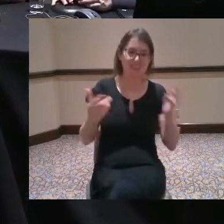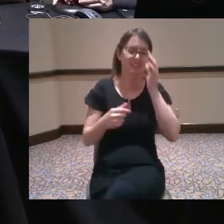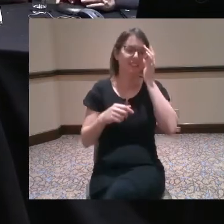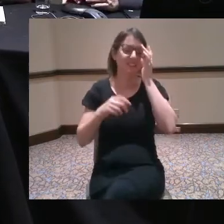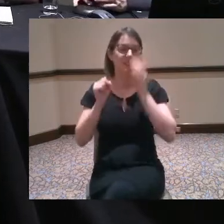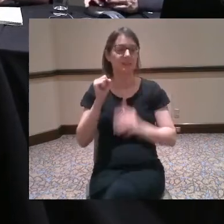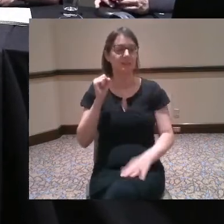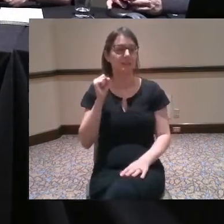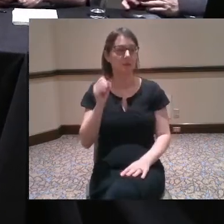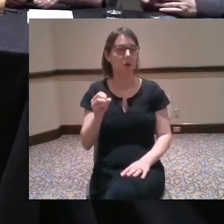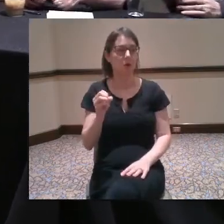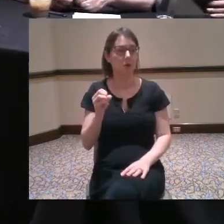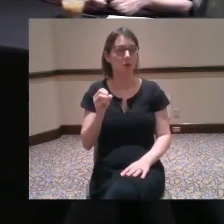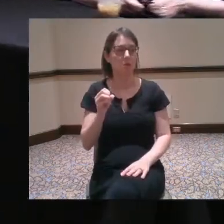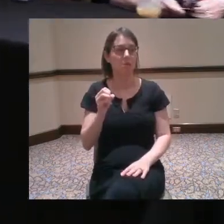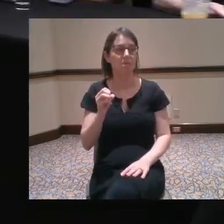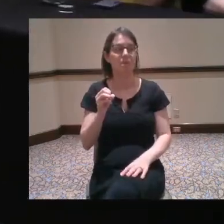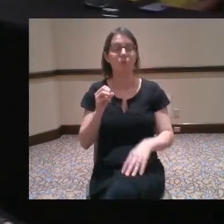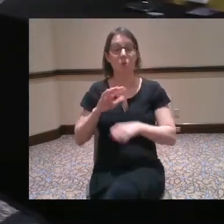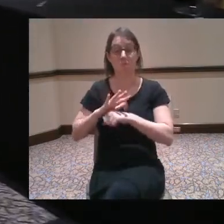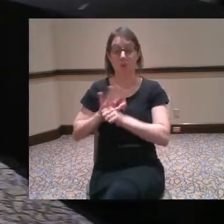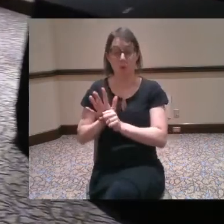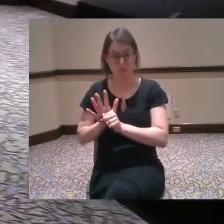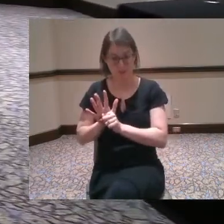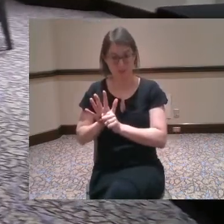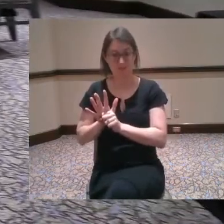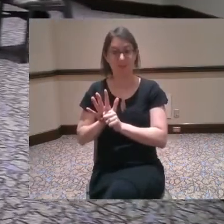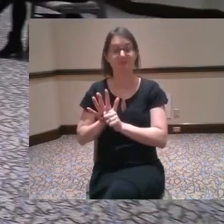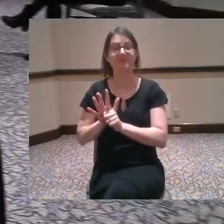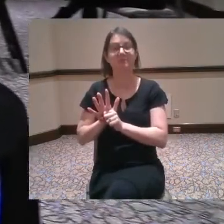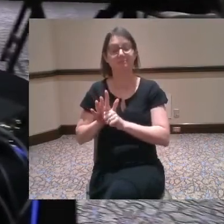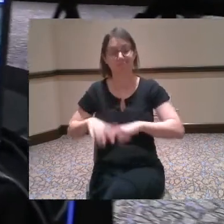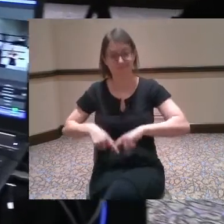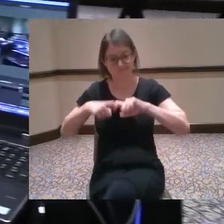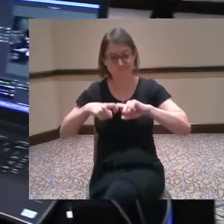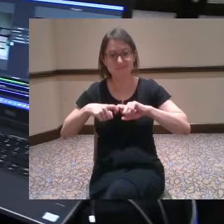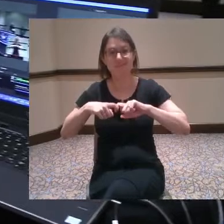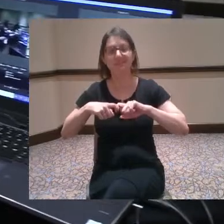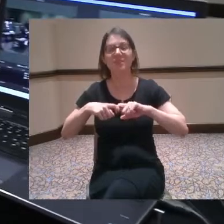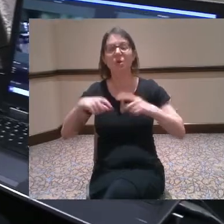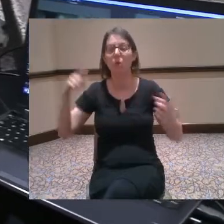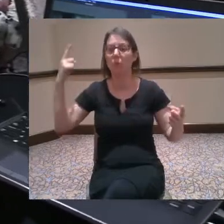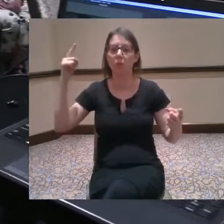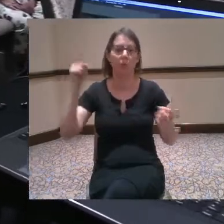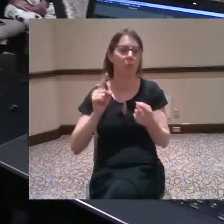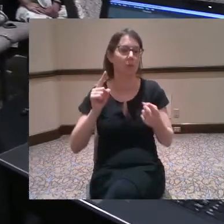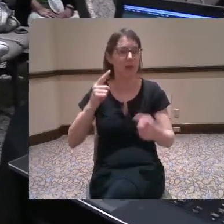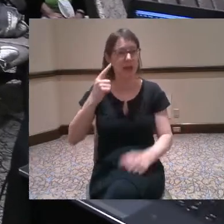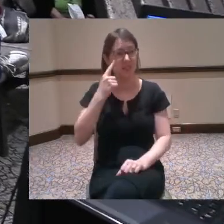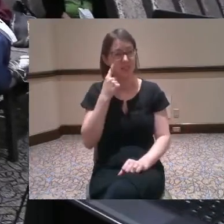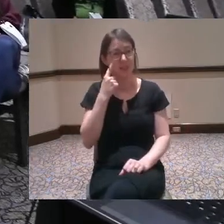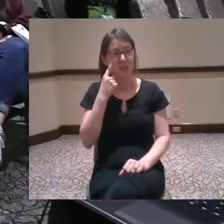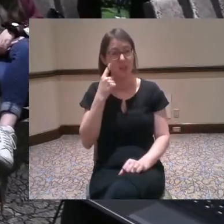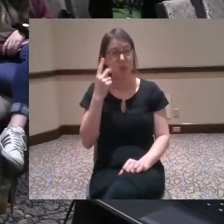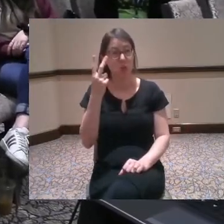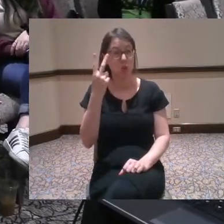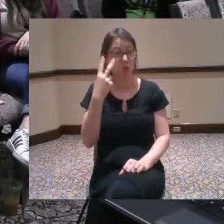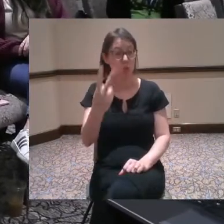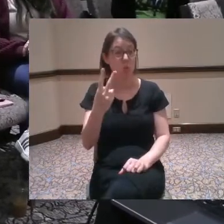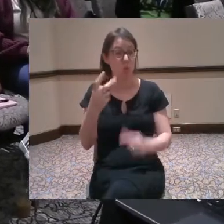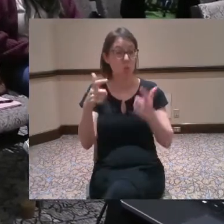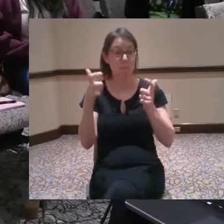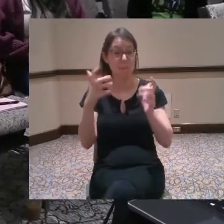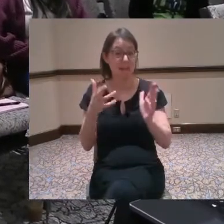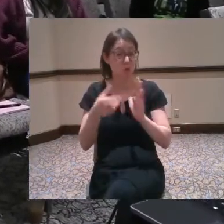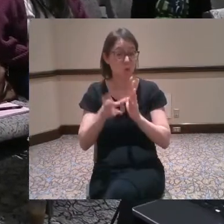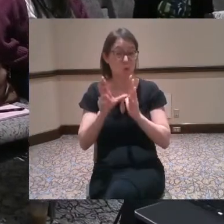So during the pandemic, it has cut down significantly. We're down to, I think, 2 major reviewers at